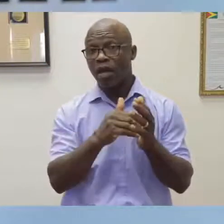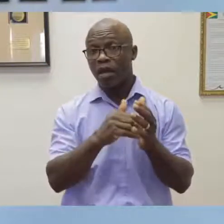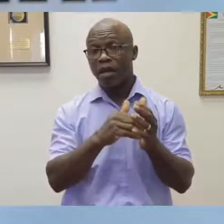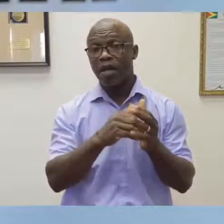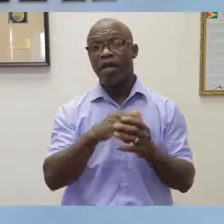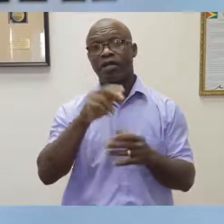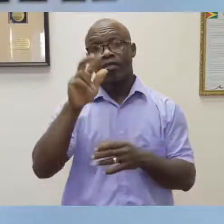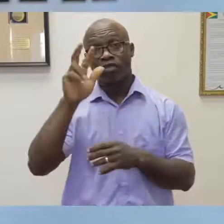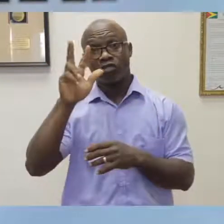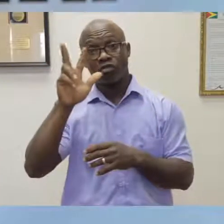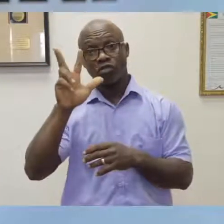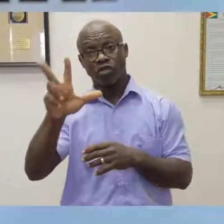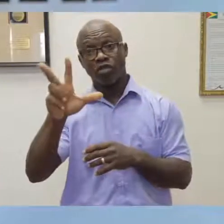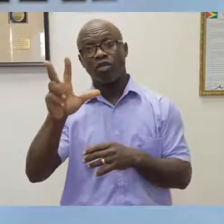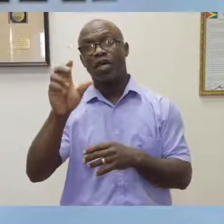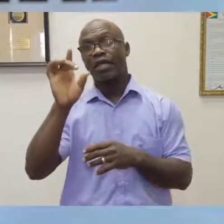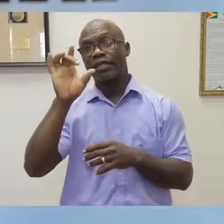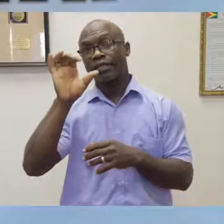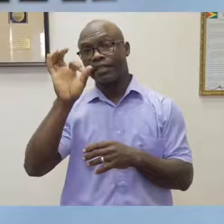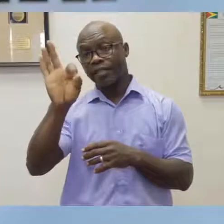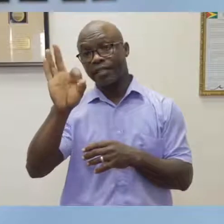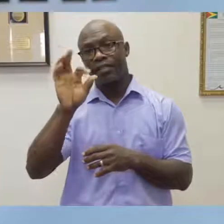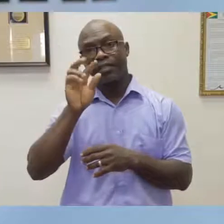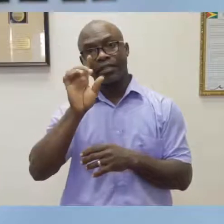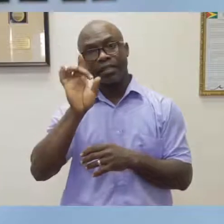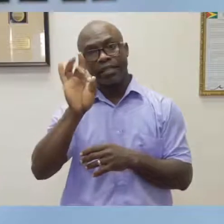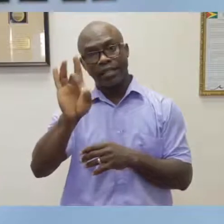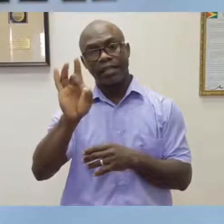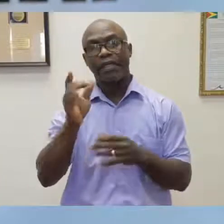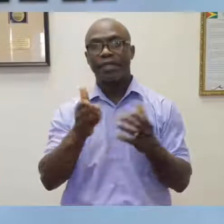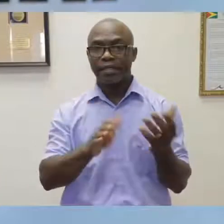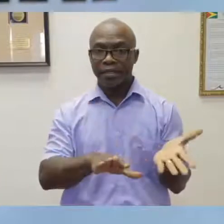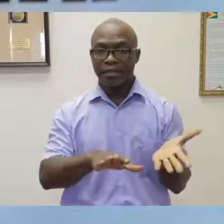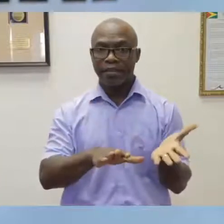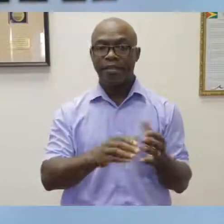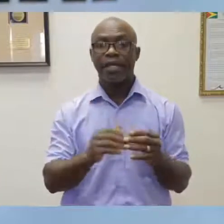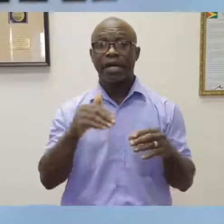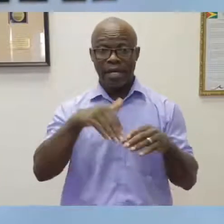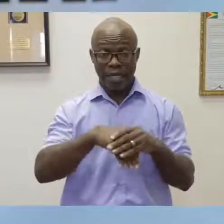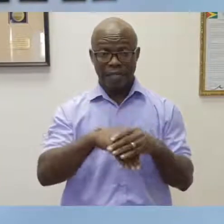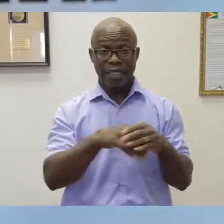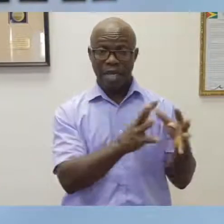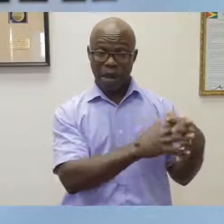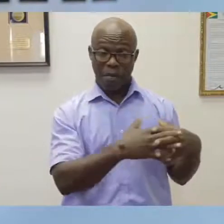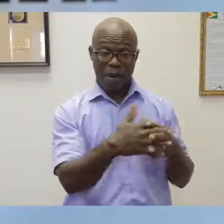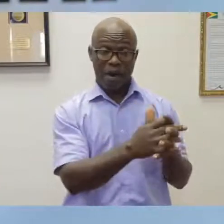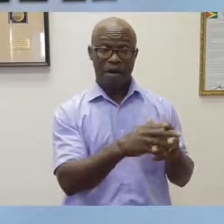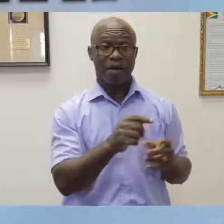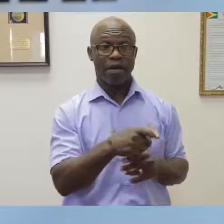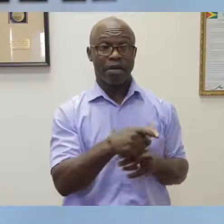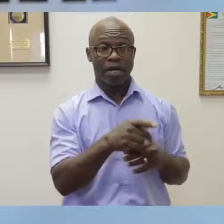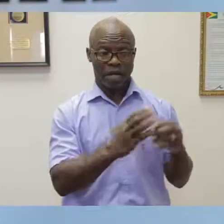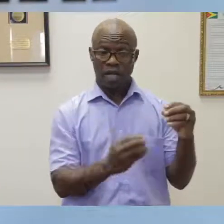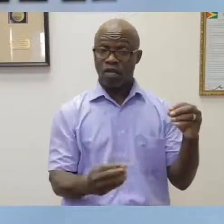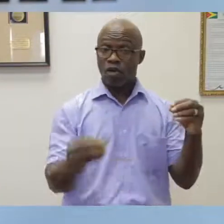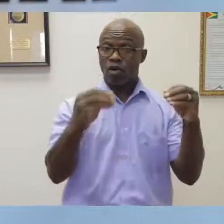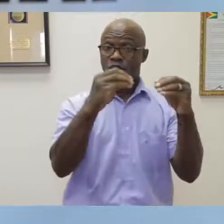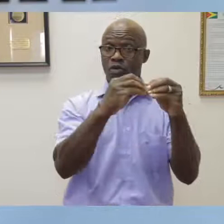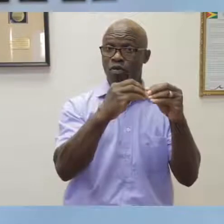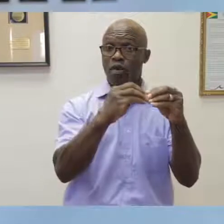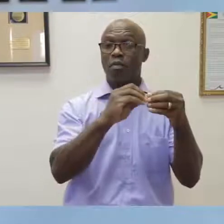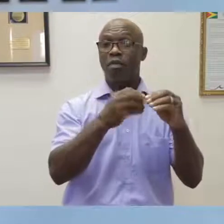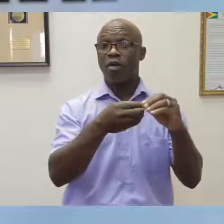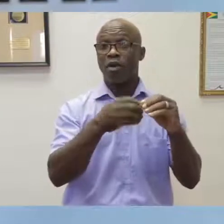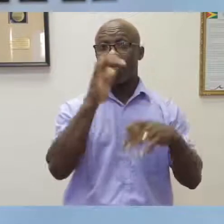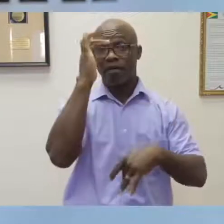397,388 deaths. In the region of the Americas, the total number of positive cases